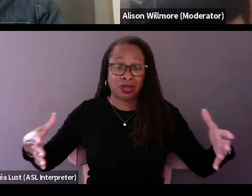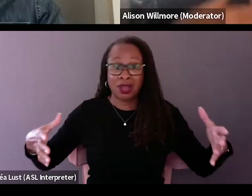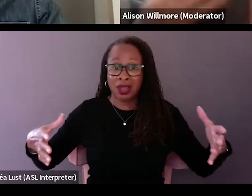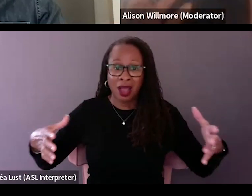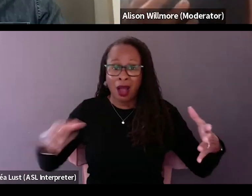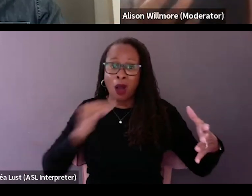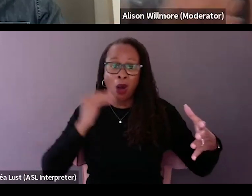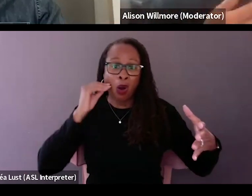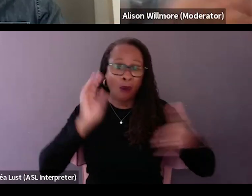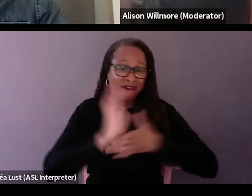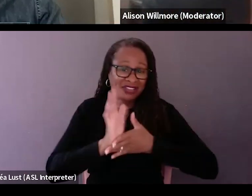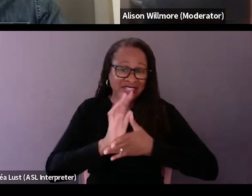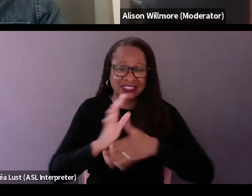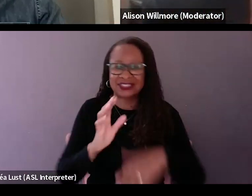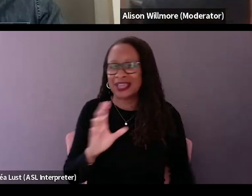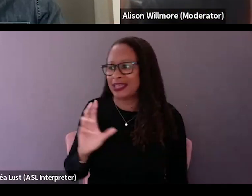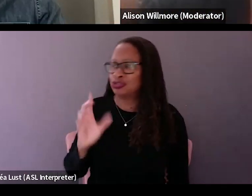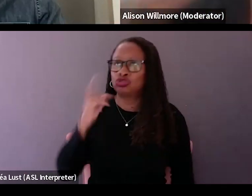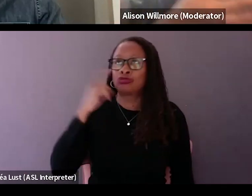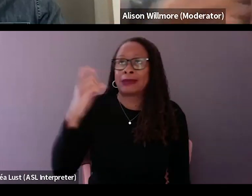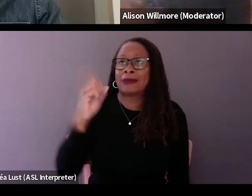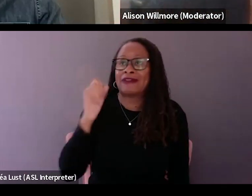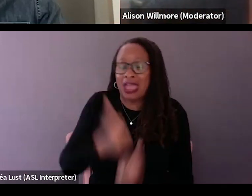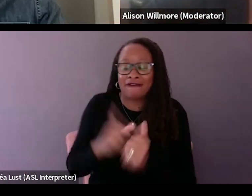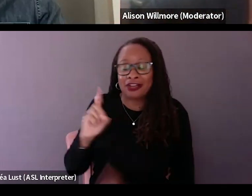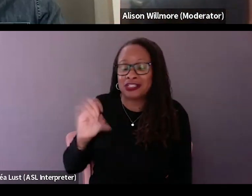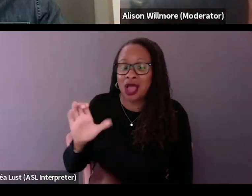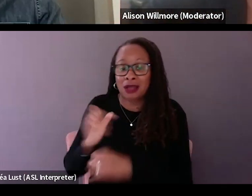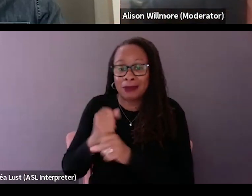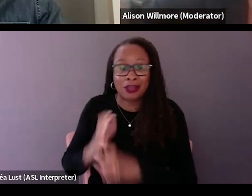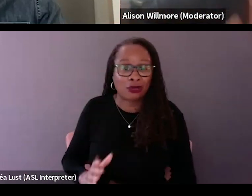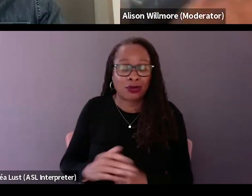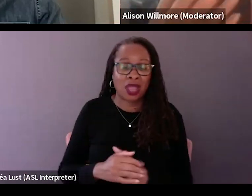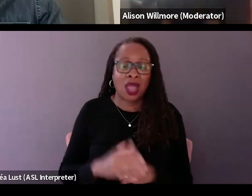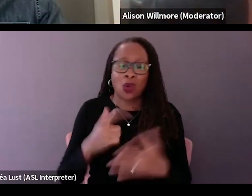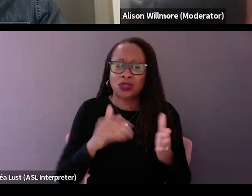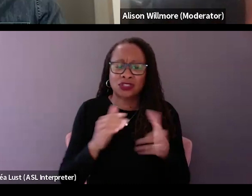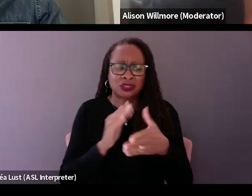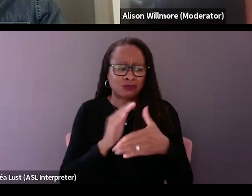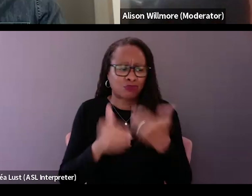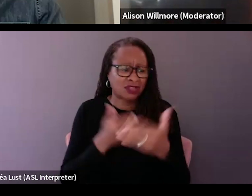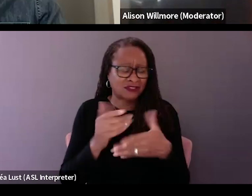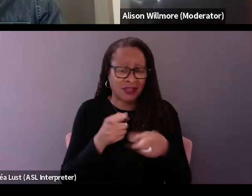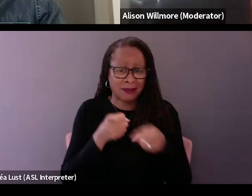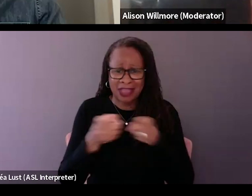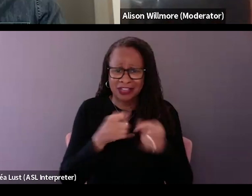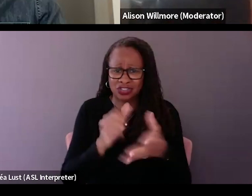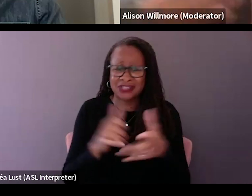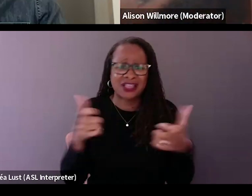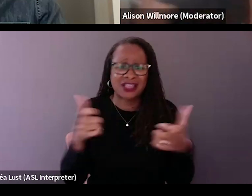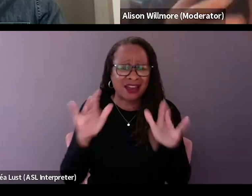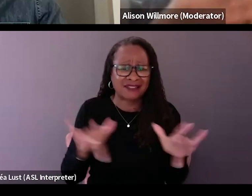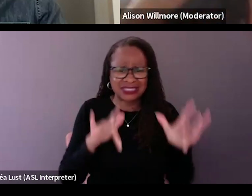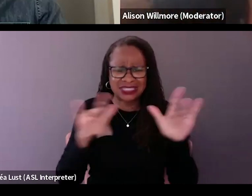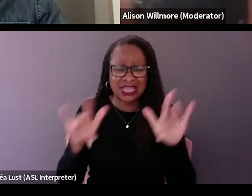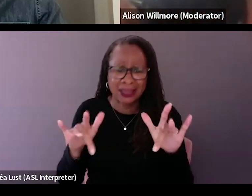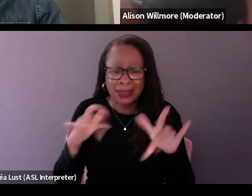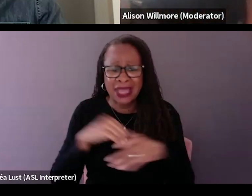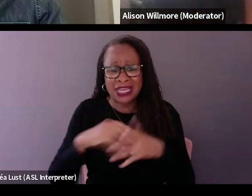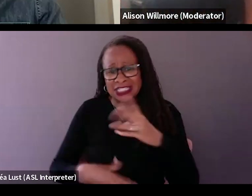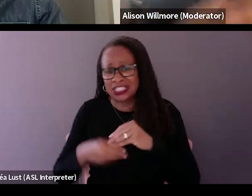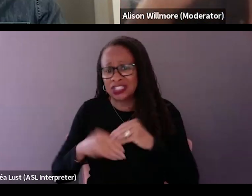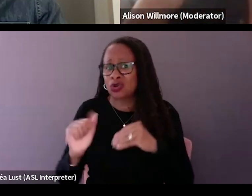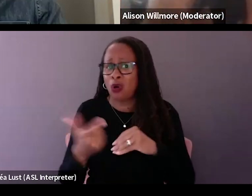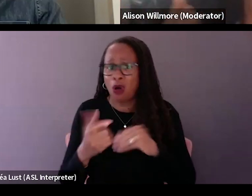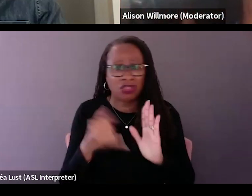process of just like managing that, like, I'm sure it was like a lot of tape in addition to like all of the journals as well. Like, how did you kind of contend